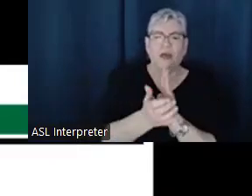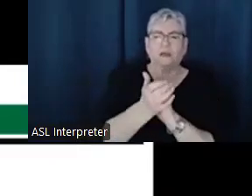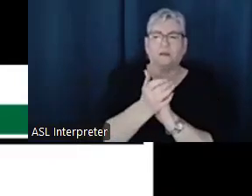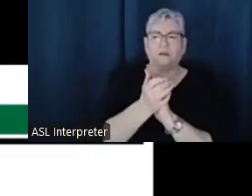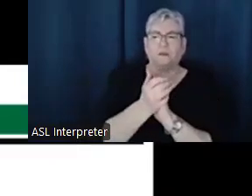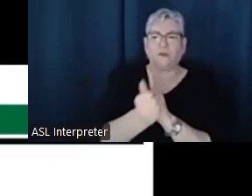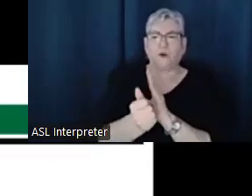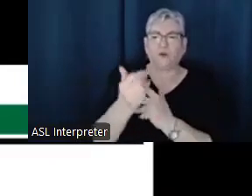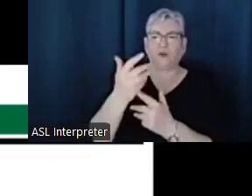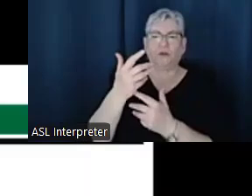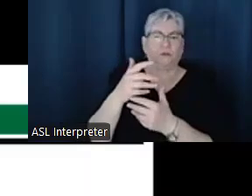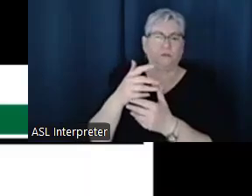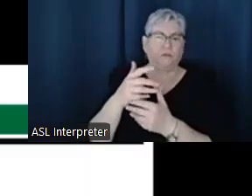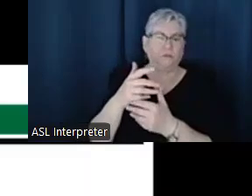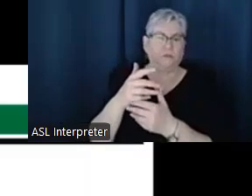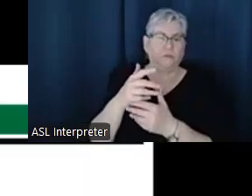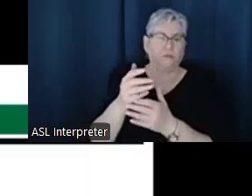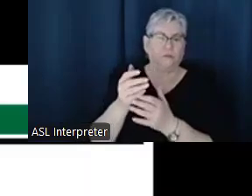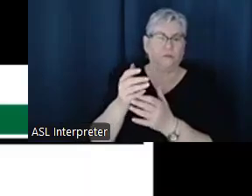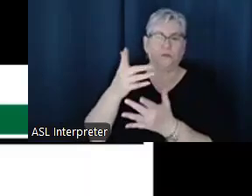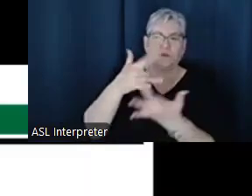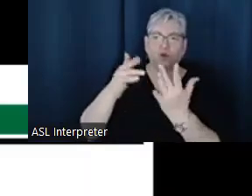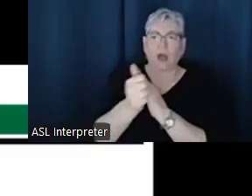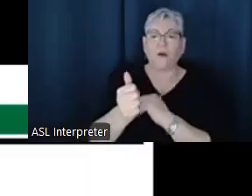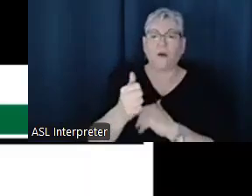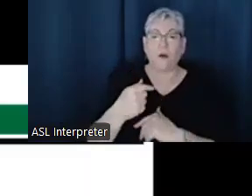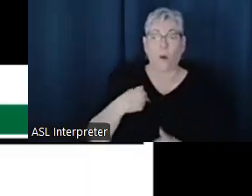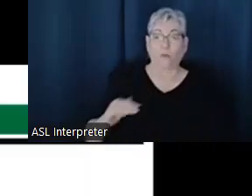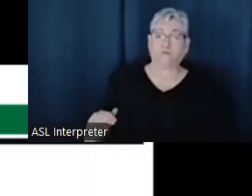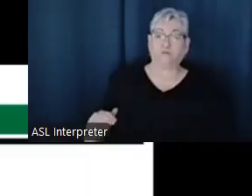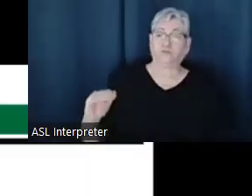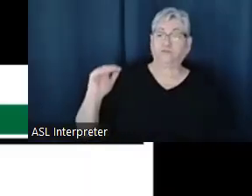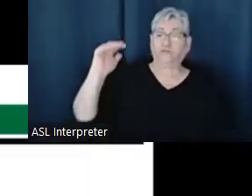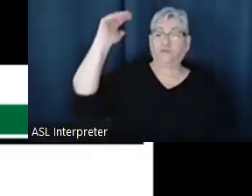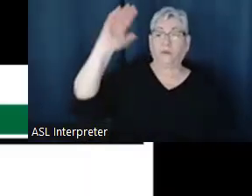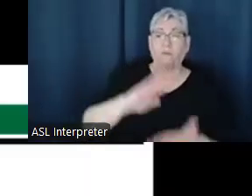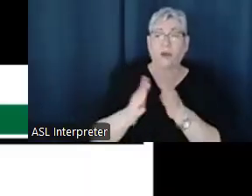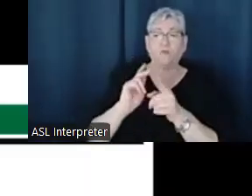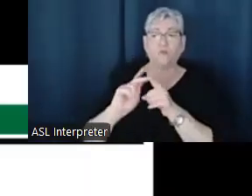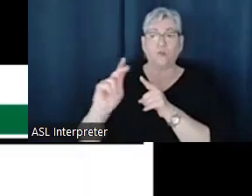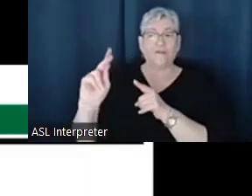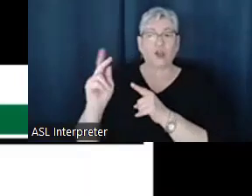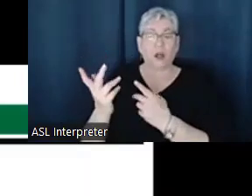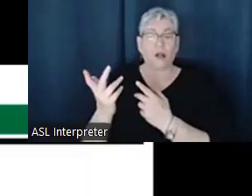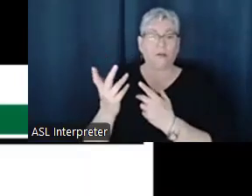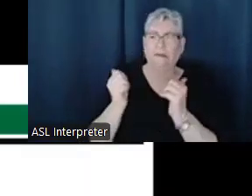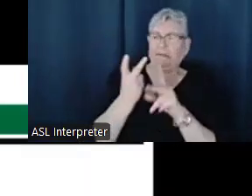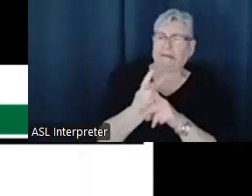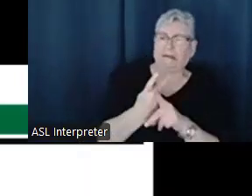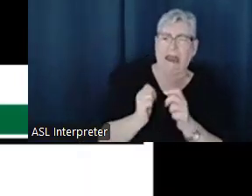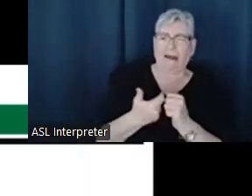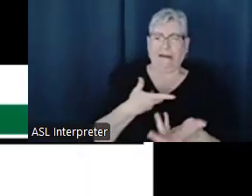grown up into professionals and adults, just sort of figuring out how to interact. So we're not